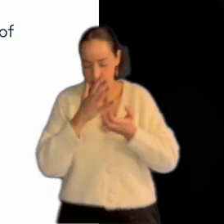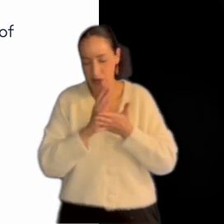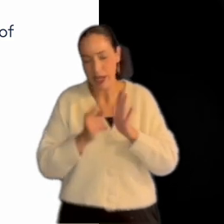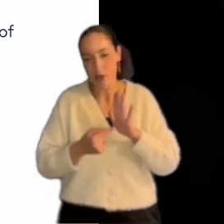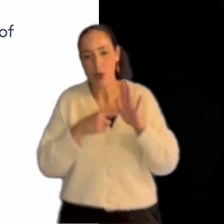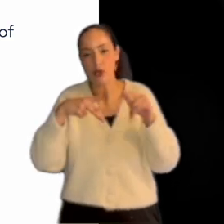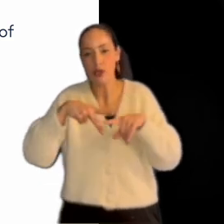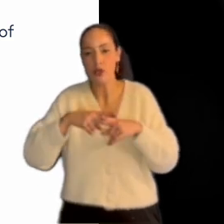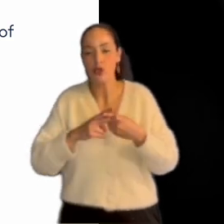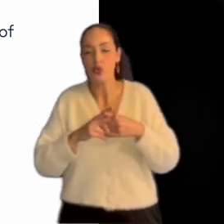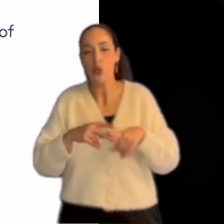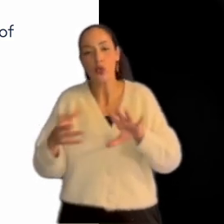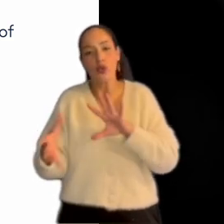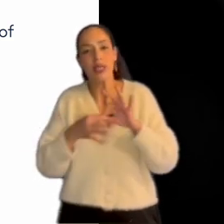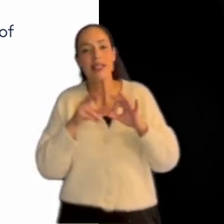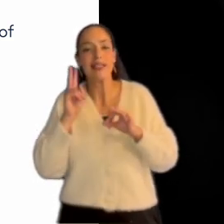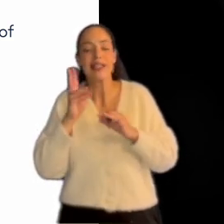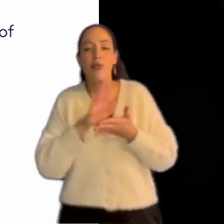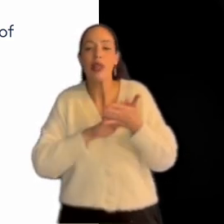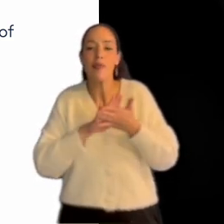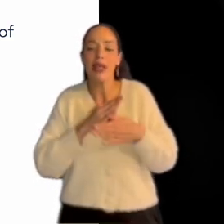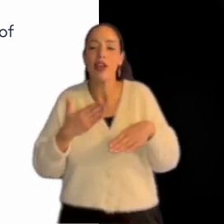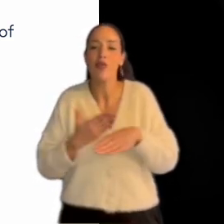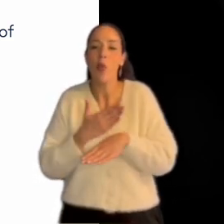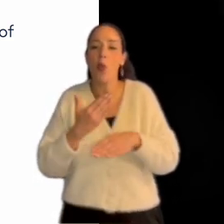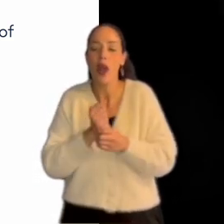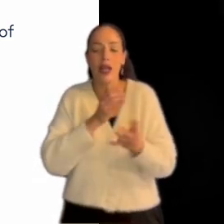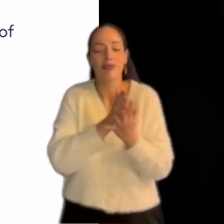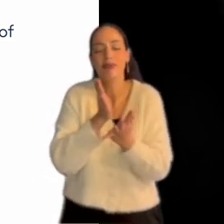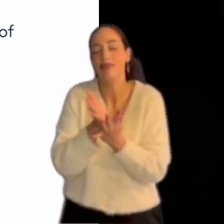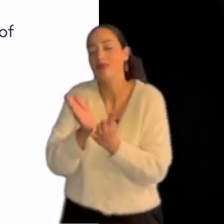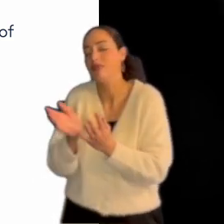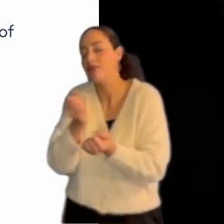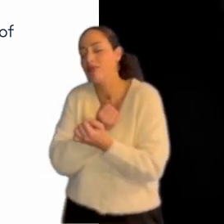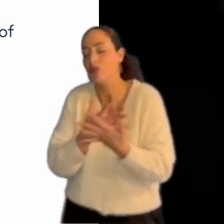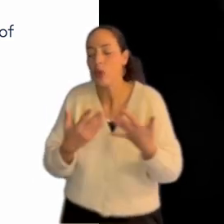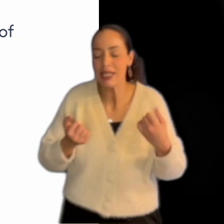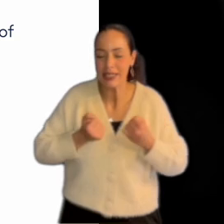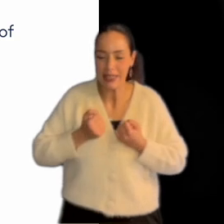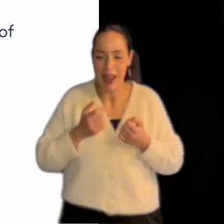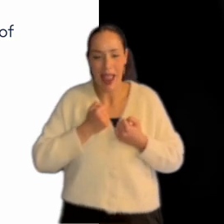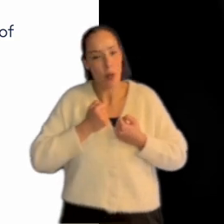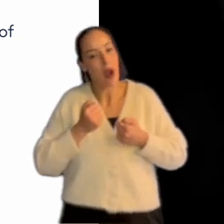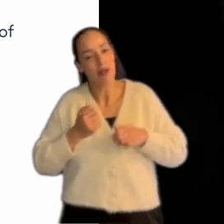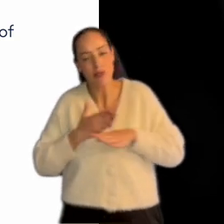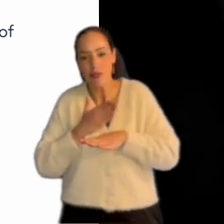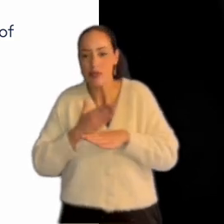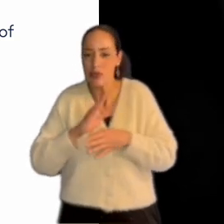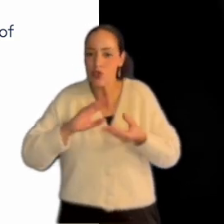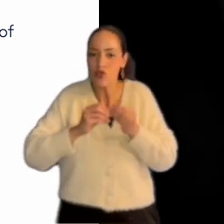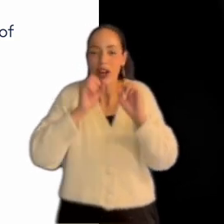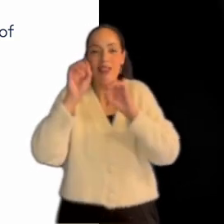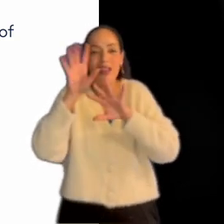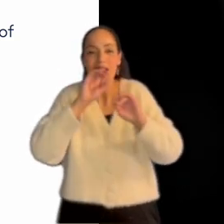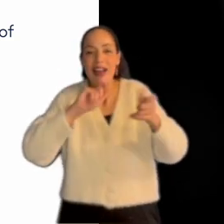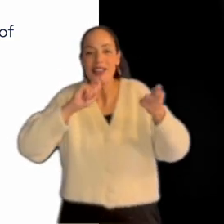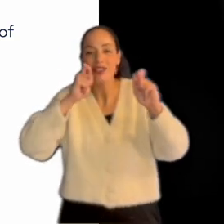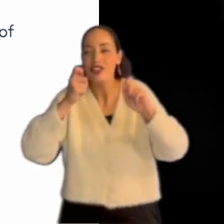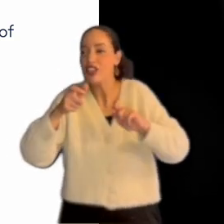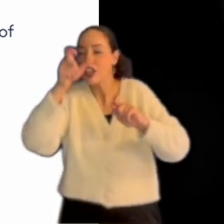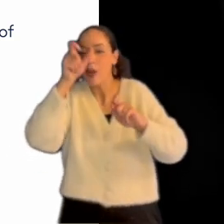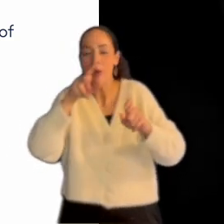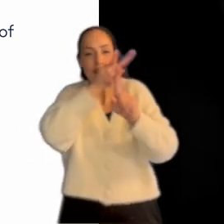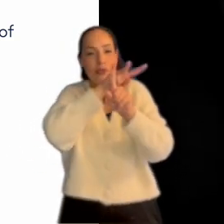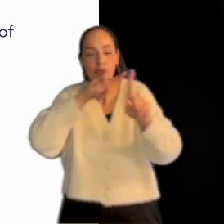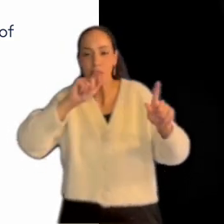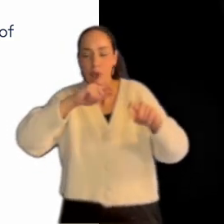our efforts create those flickers of light, changing someone's landscape forever. You can adapt the template to suit your needs, and should you wish